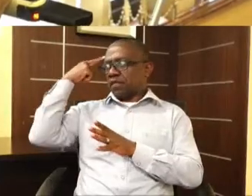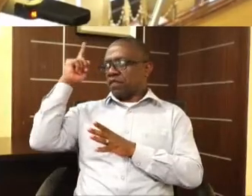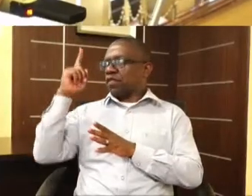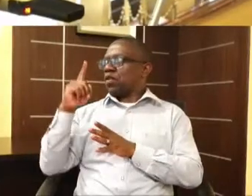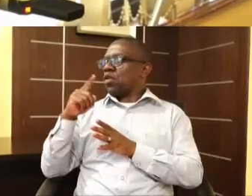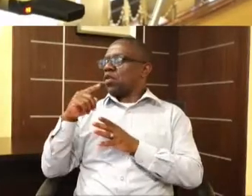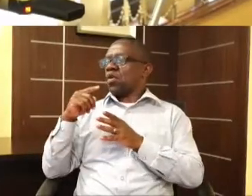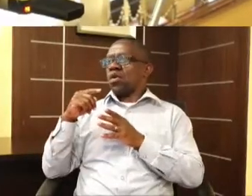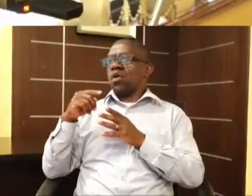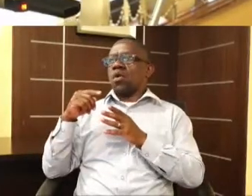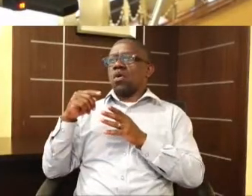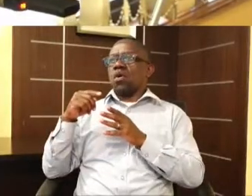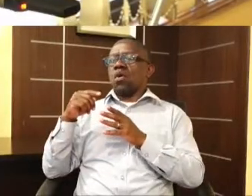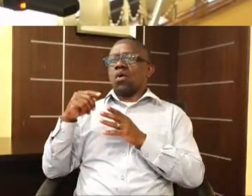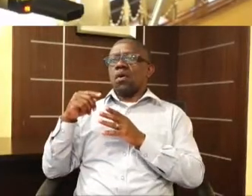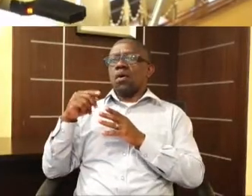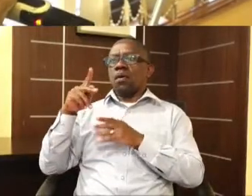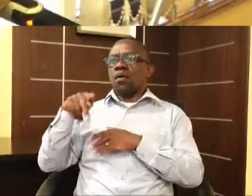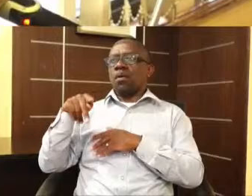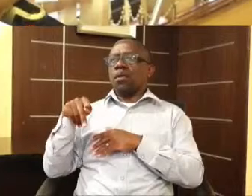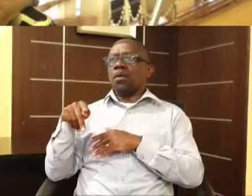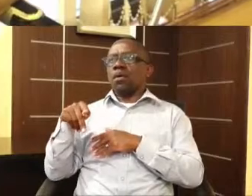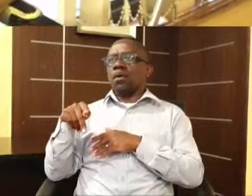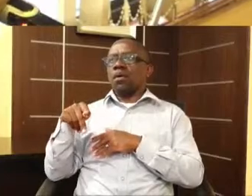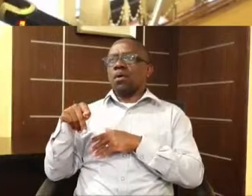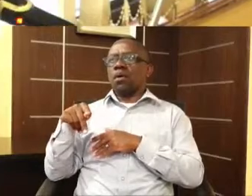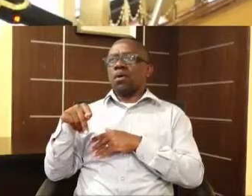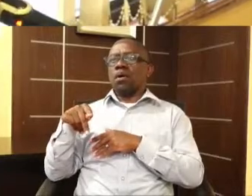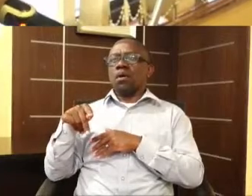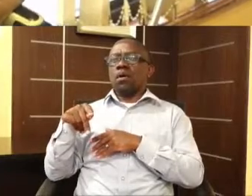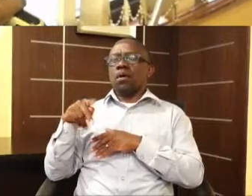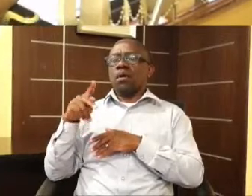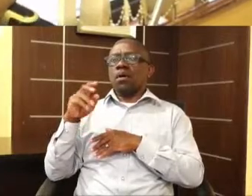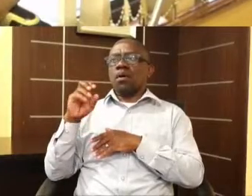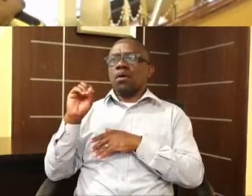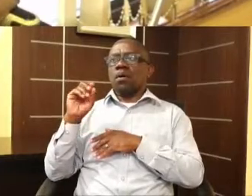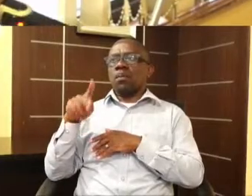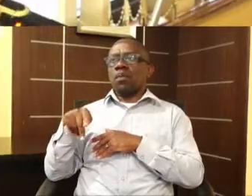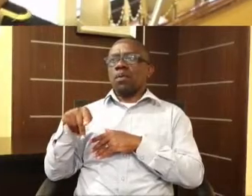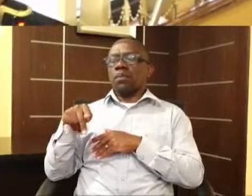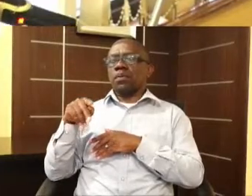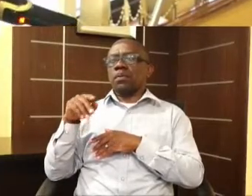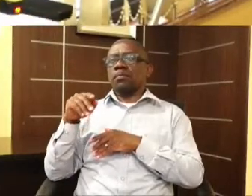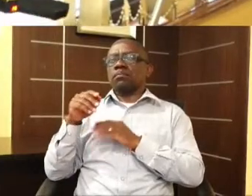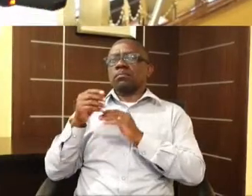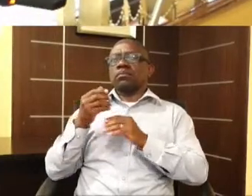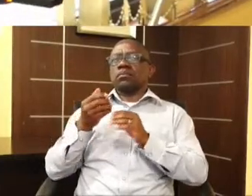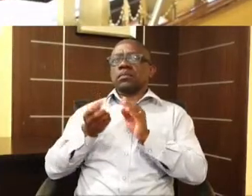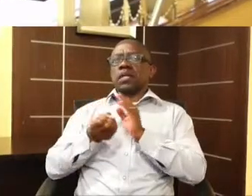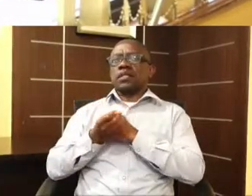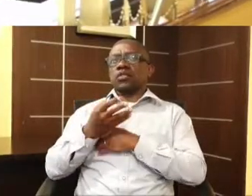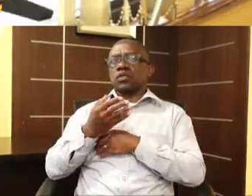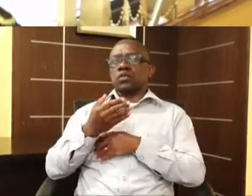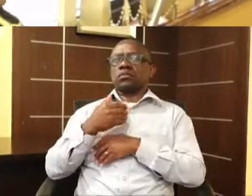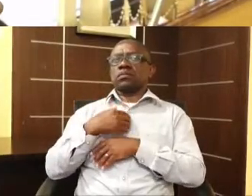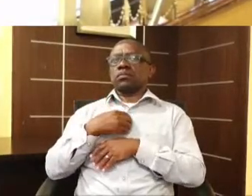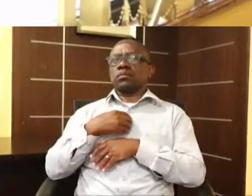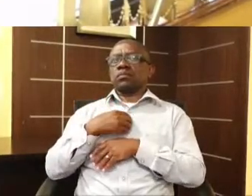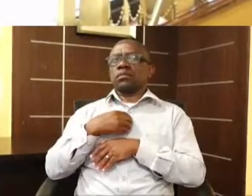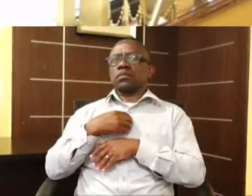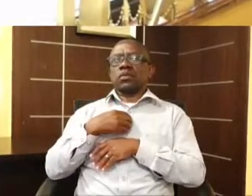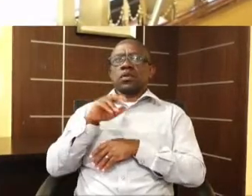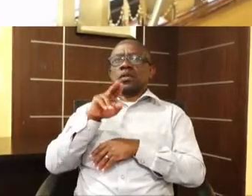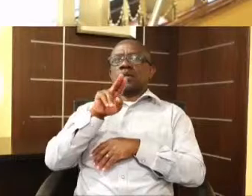Pop Council, and it was ni vipi ni hivi, like ni vipi ni hivi. So yeah, that's Nivi. Yeah.